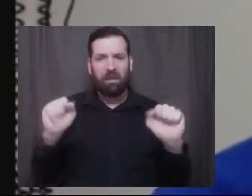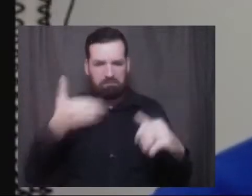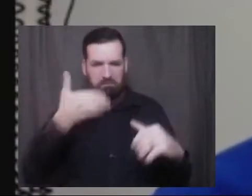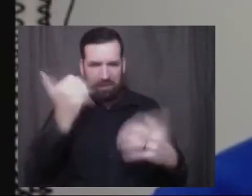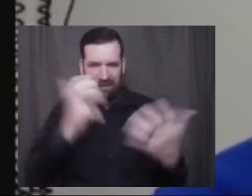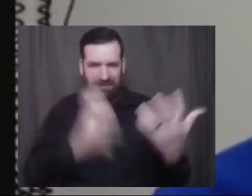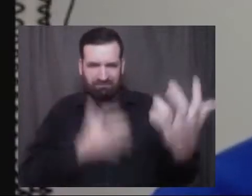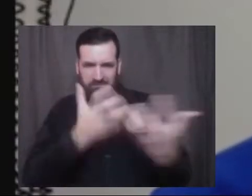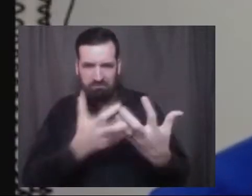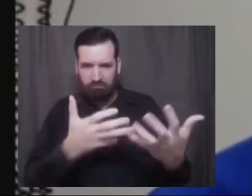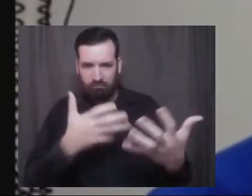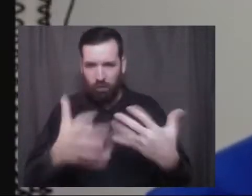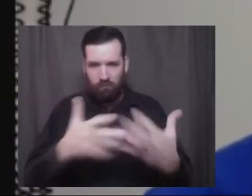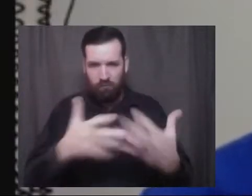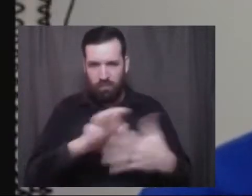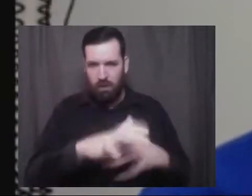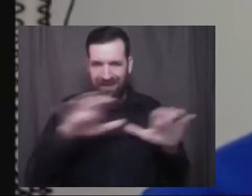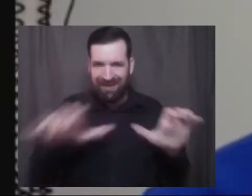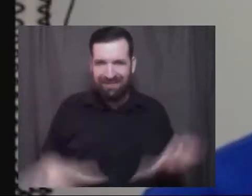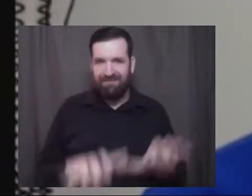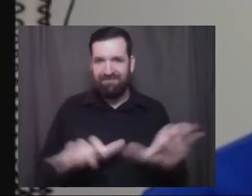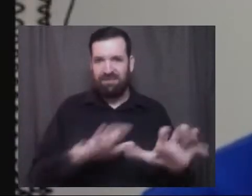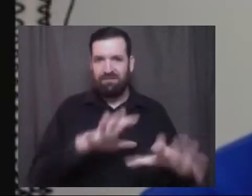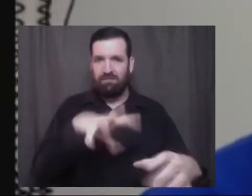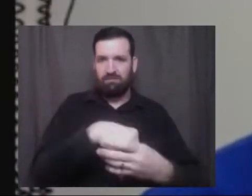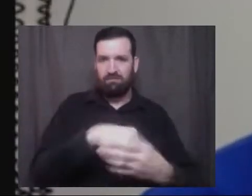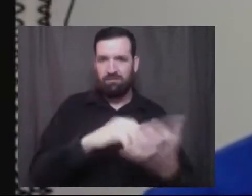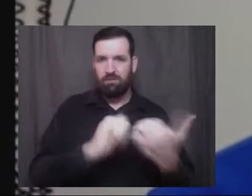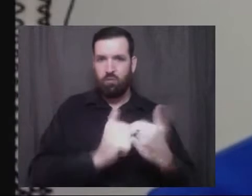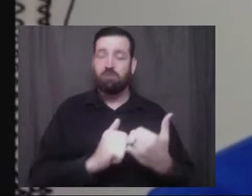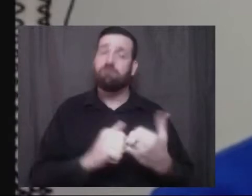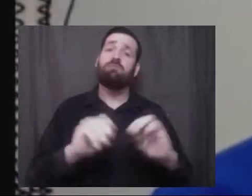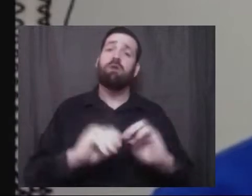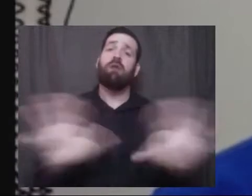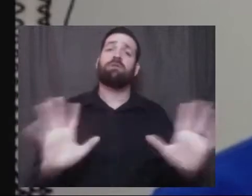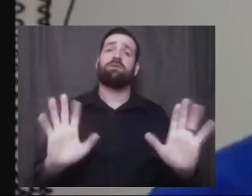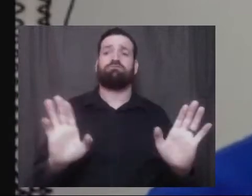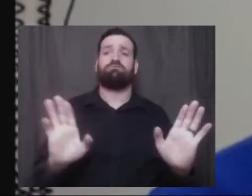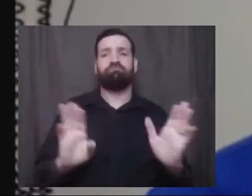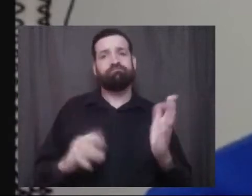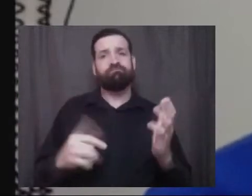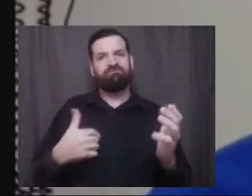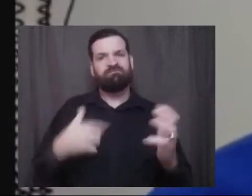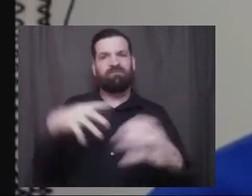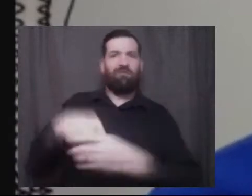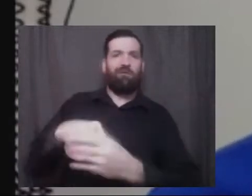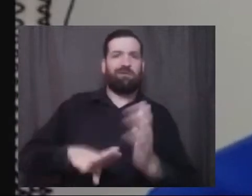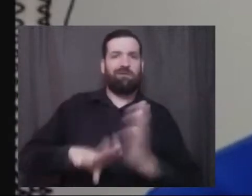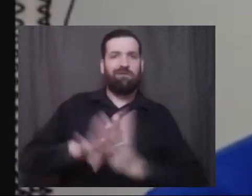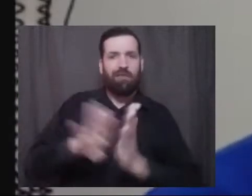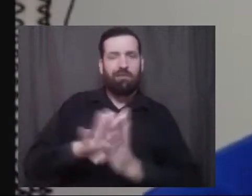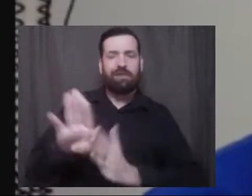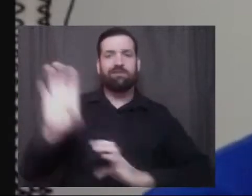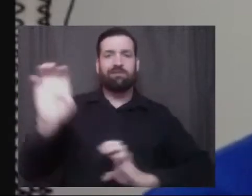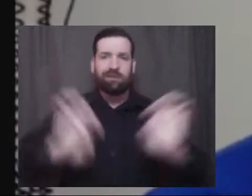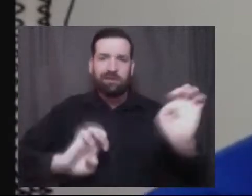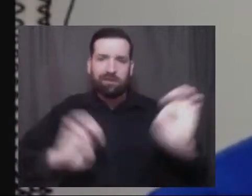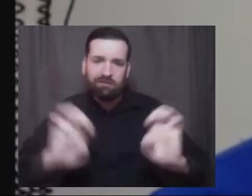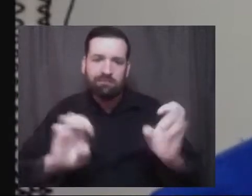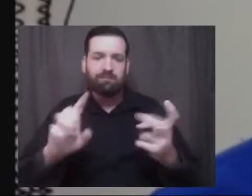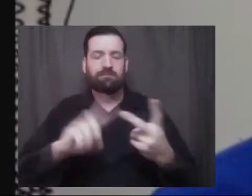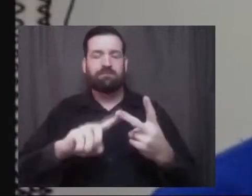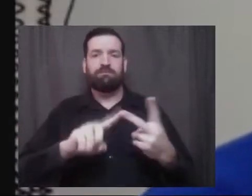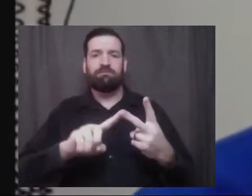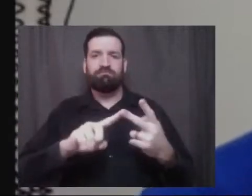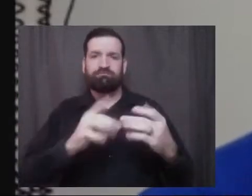activity that they're looking to do. Obviously, we're involved in development of guidelines and assessment strategies and those types of things